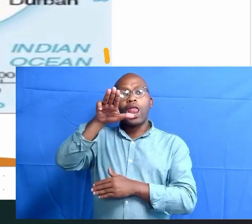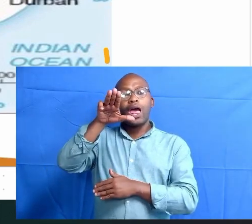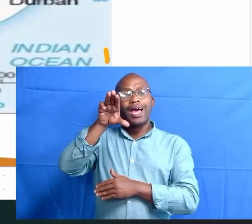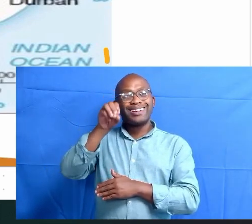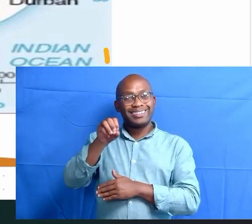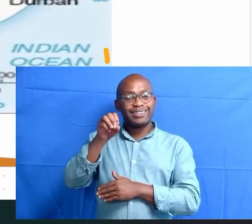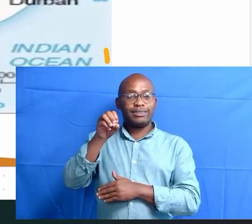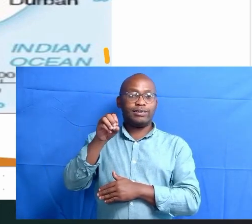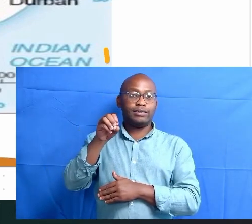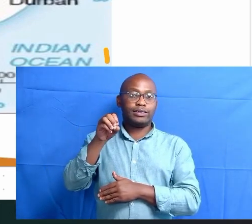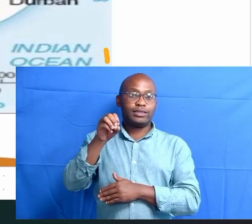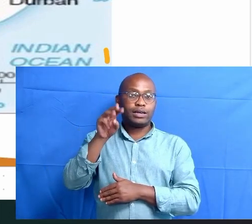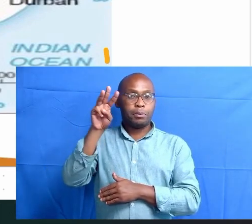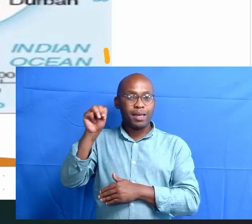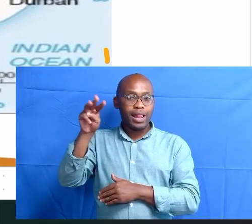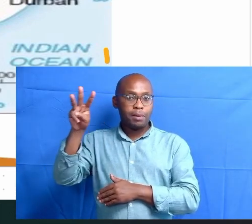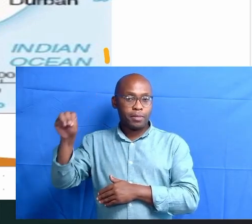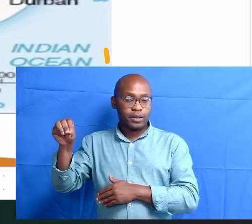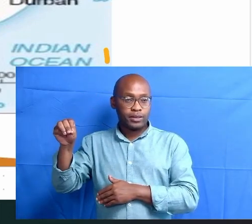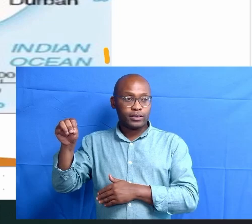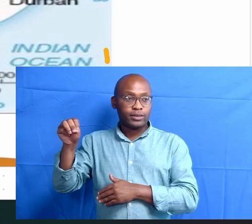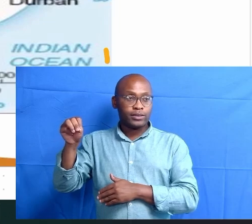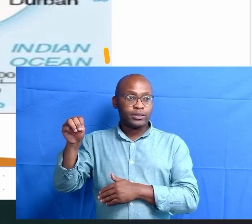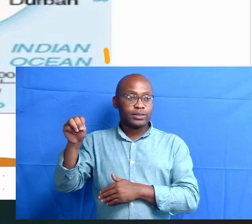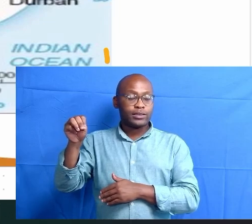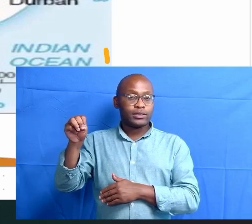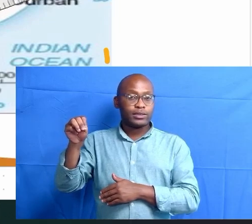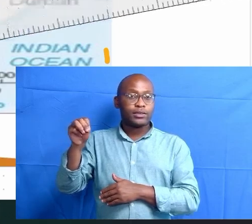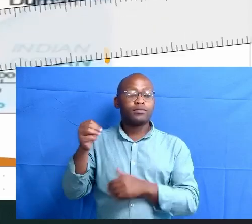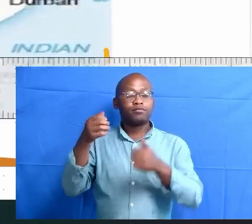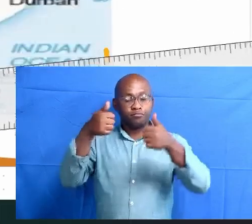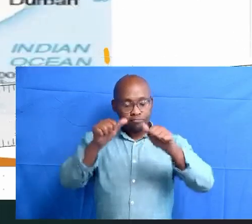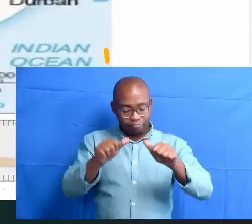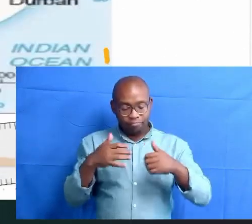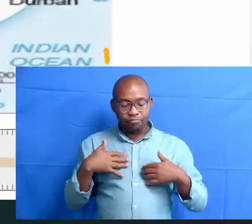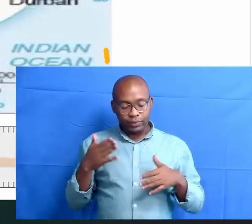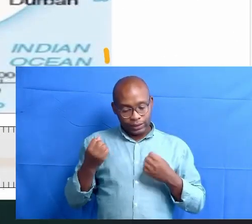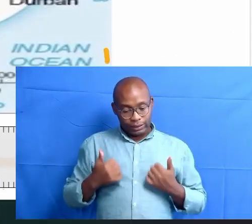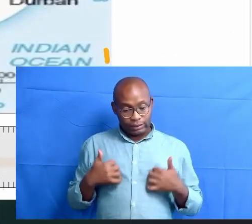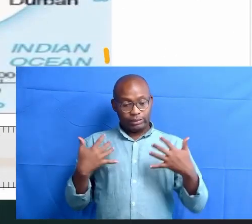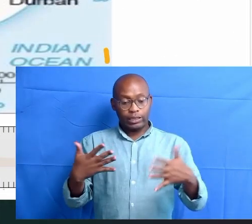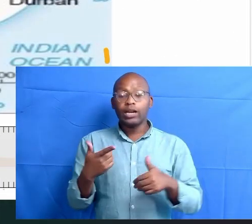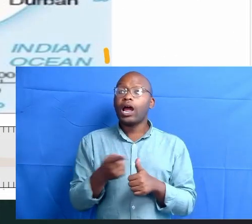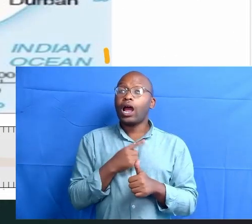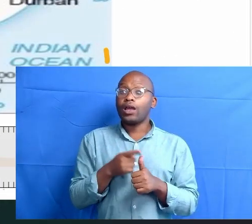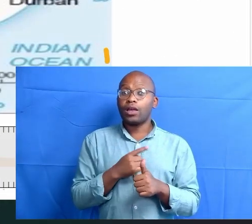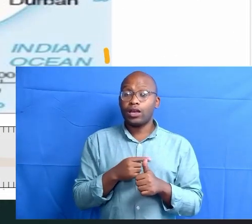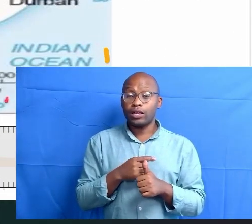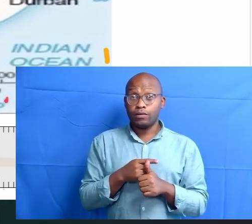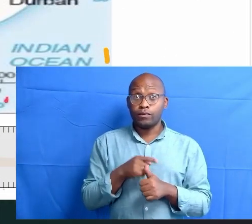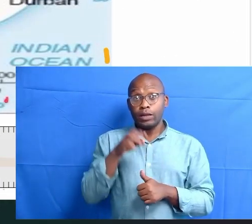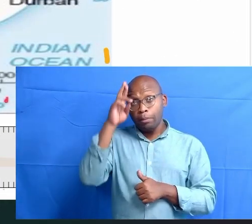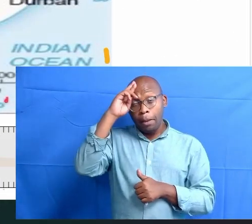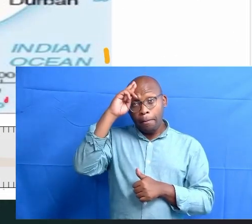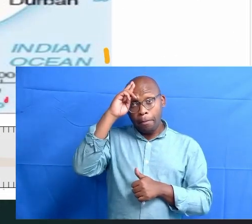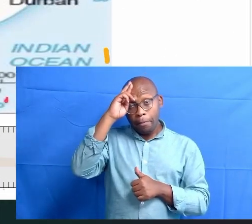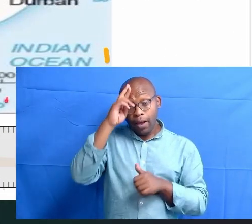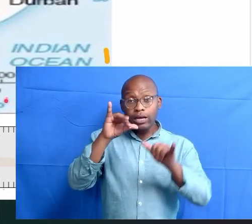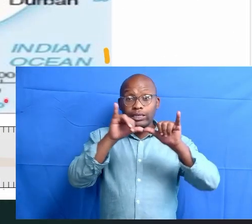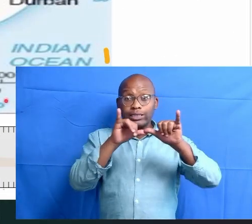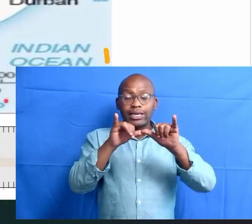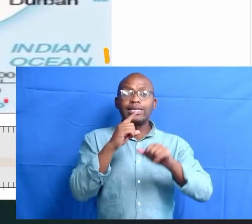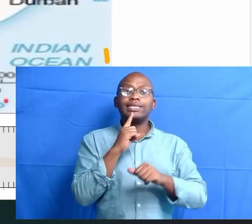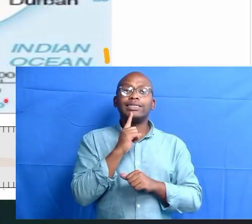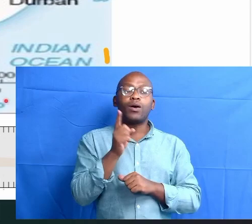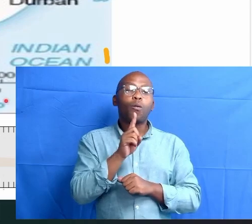So if it's 90 millimeters, then it's 90 millimeters. Remember, the scale said 25.